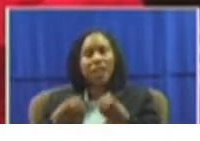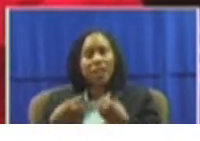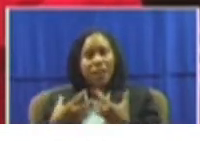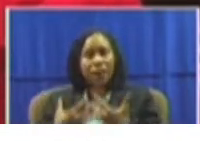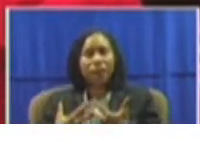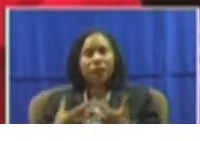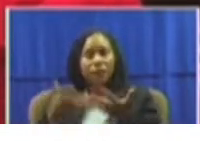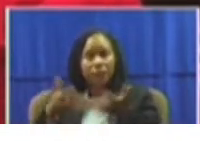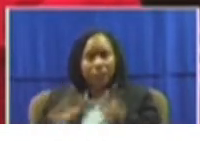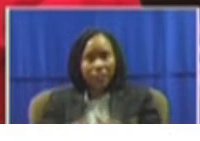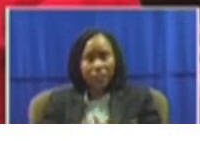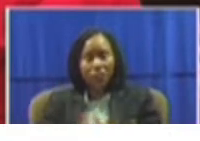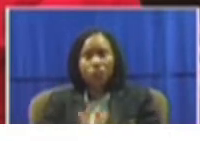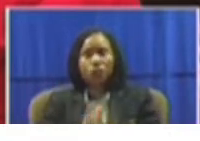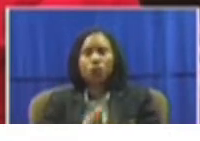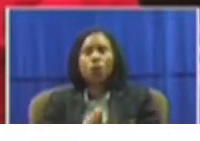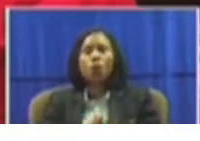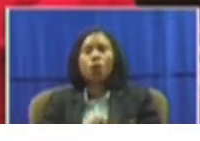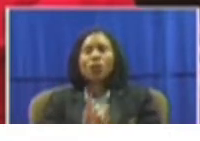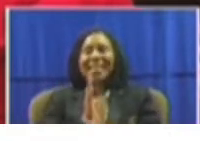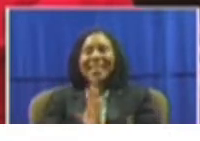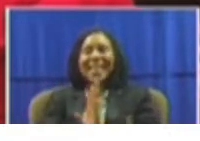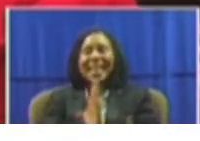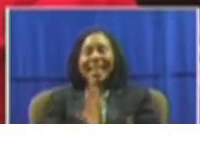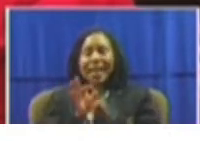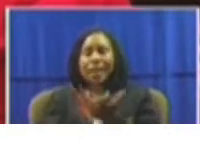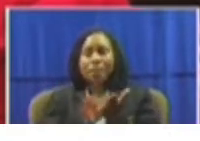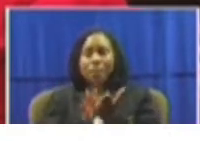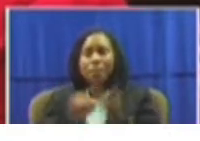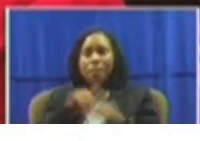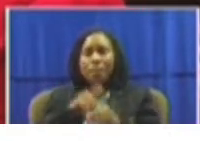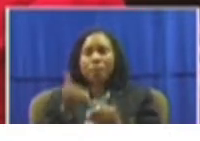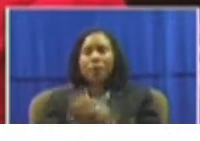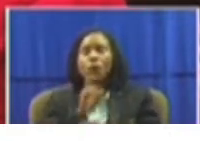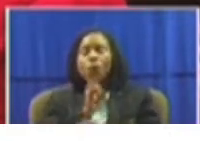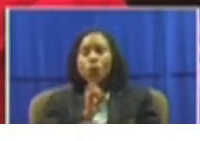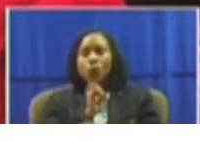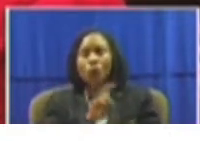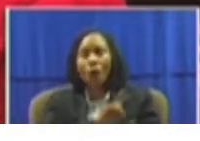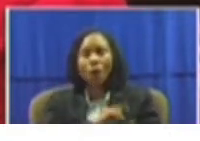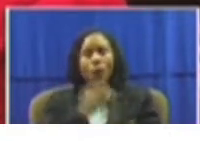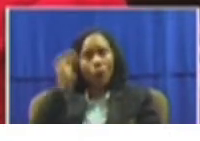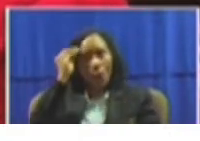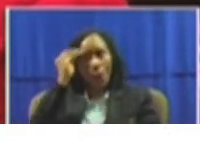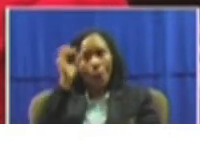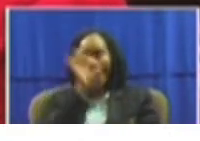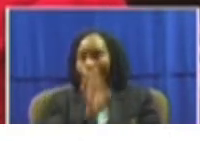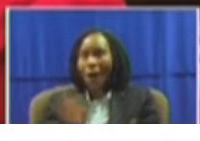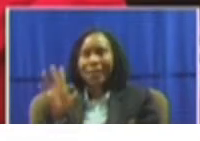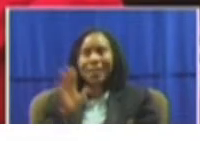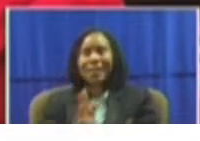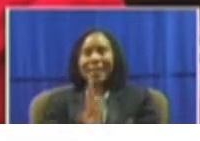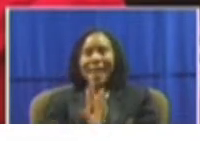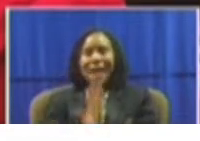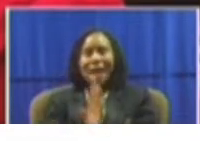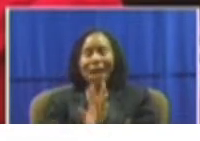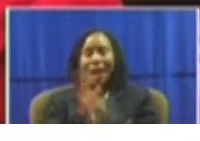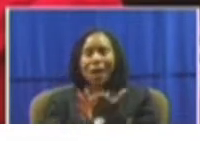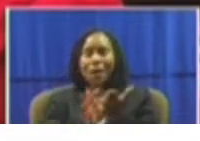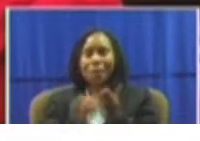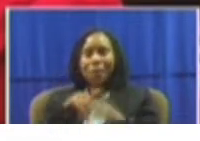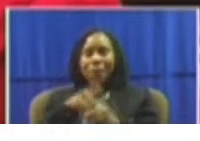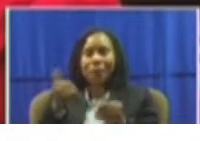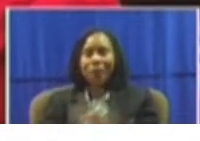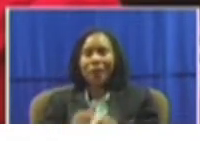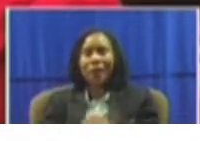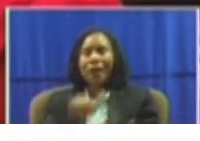use a secret ballot, because we know as a matter of fact that once a secret ballot comes, we're going to split the ANC